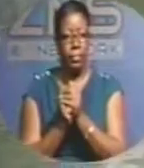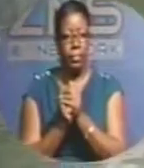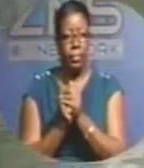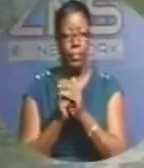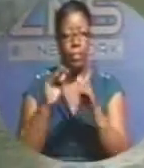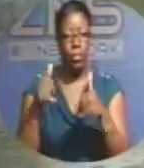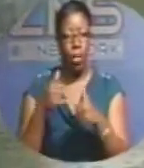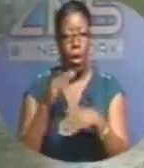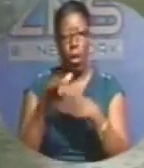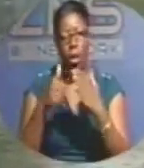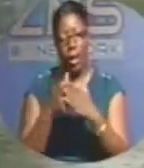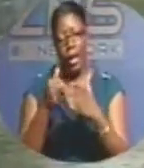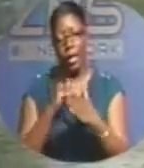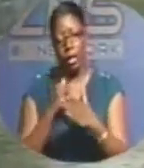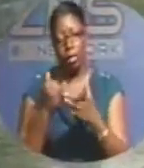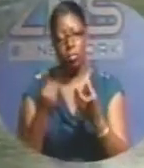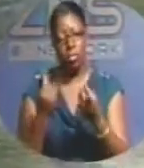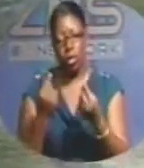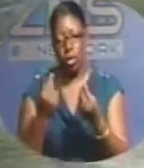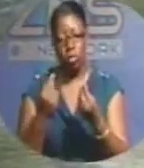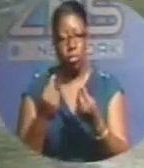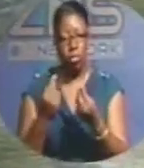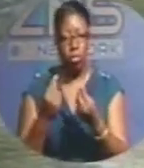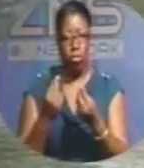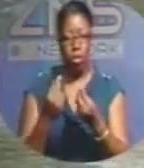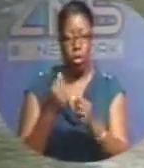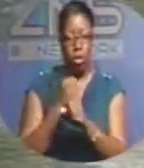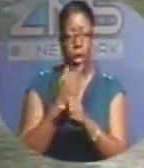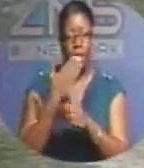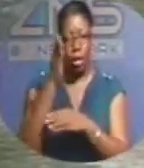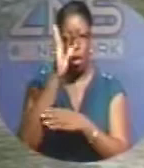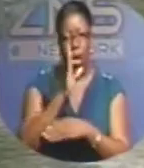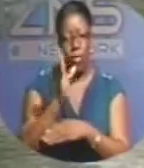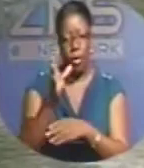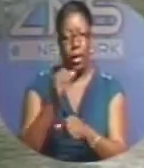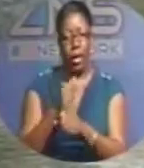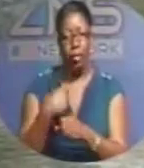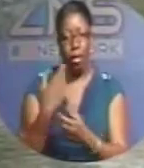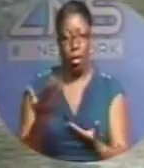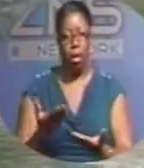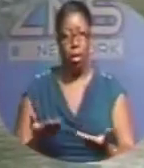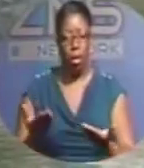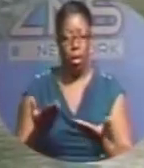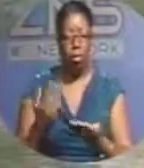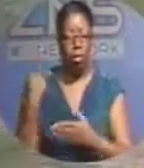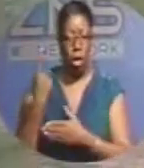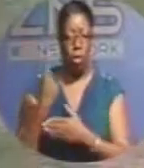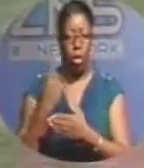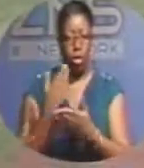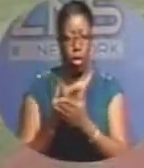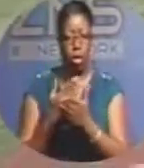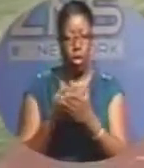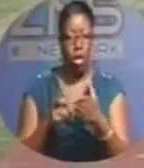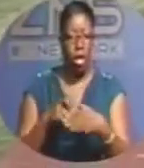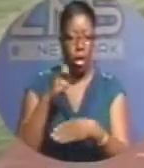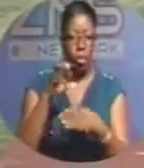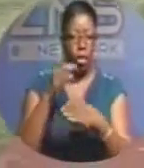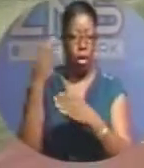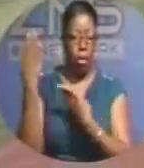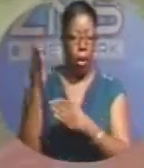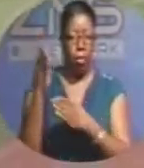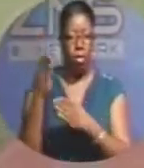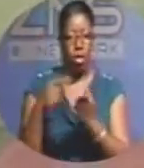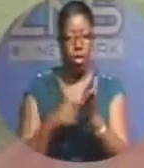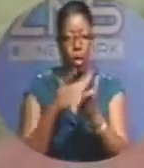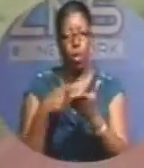All I could do is try to execute, but I thank God for getting me here. And it's always good to jump in front of the Bahamas and show them what you're doing.